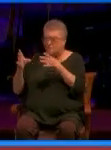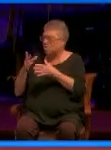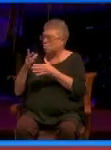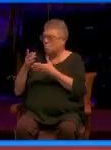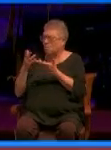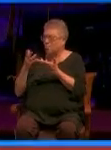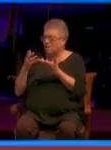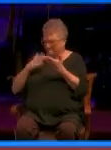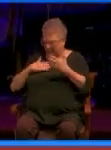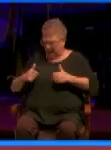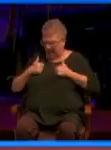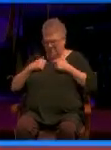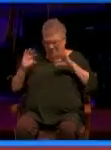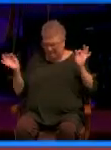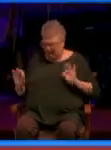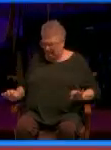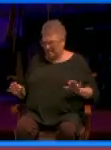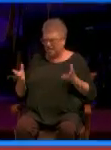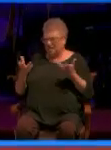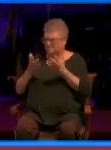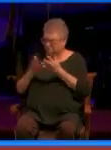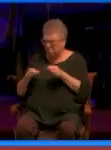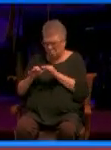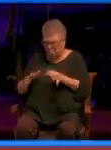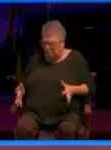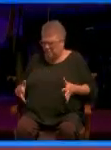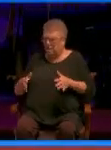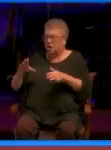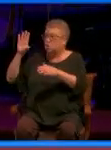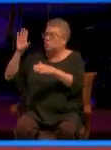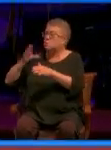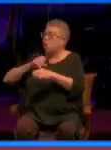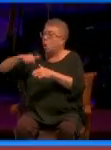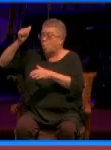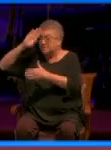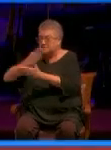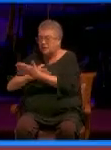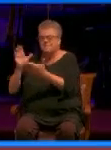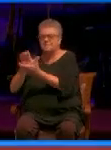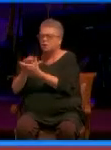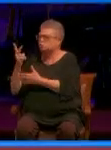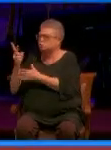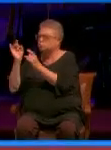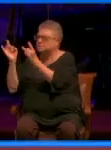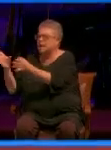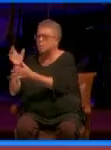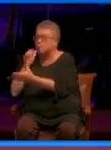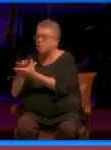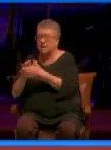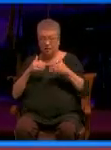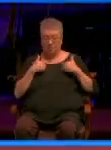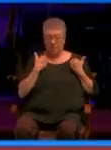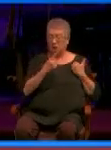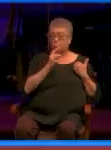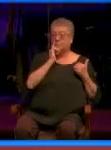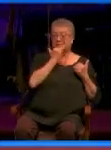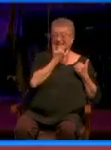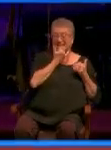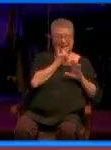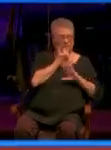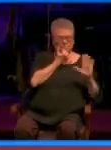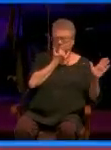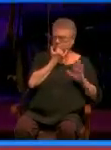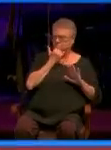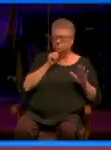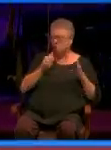good will my life be? Your oldest son married two terrible women. Don't let the youngest one make that mistake. So notice what